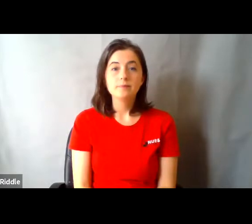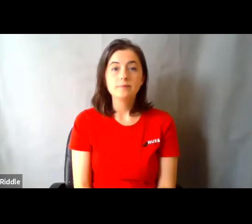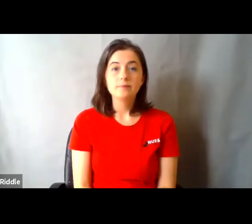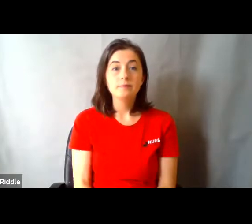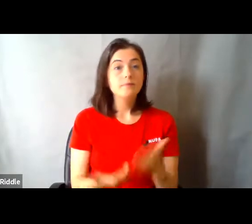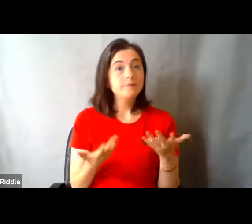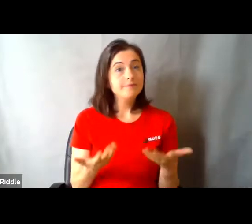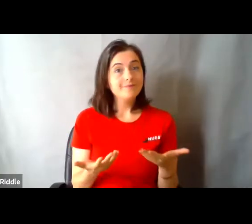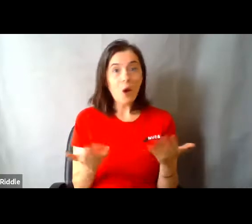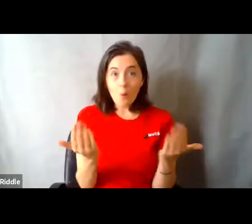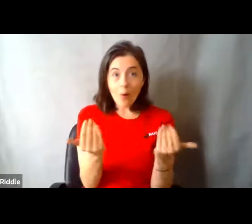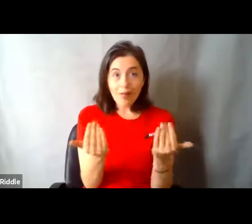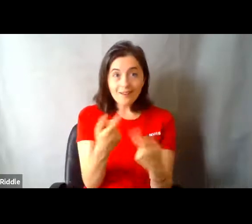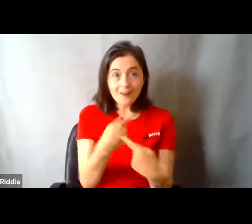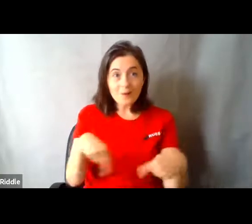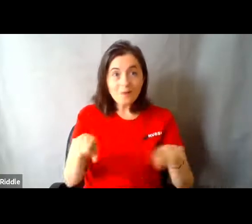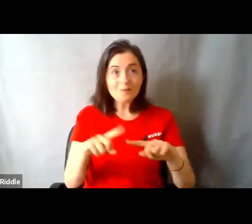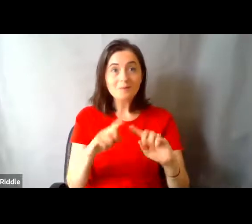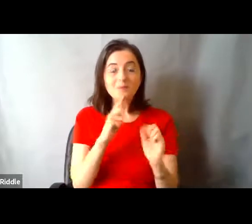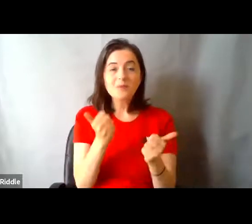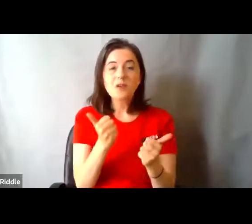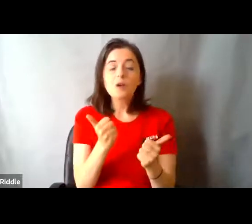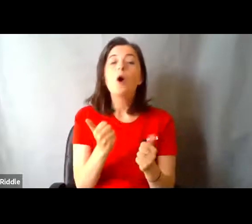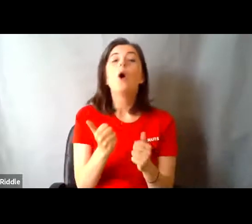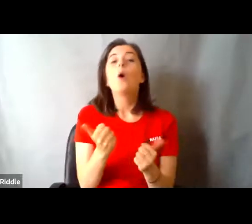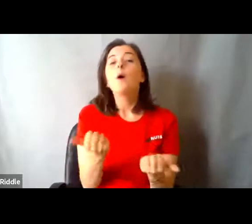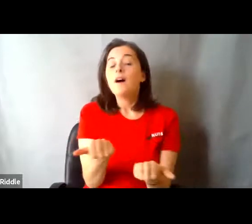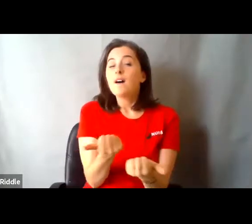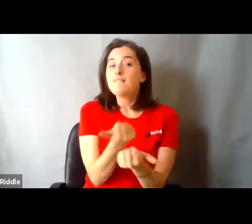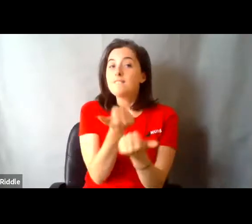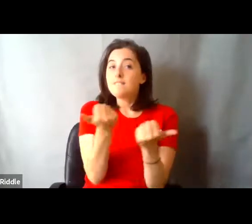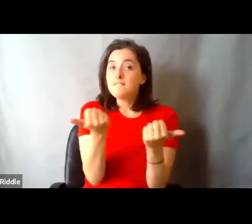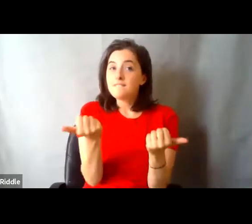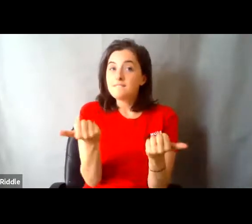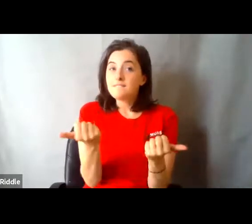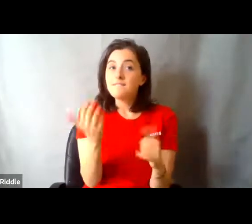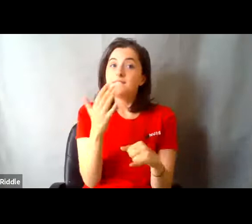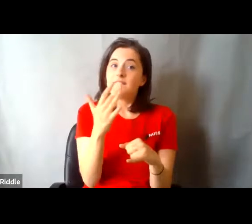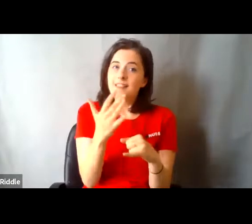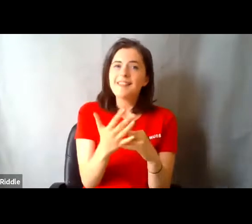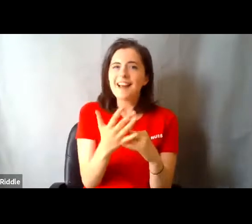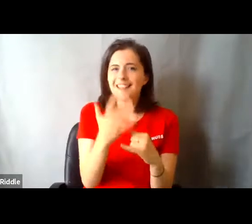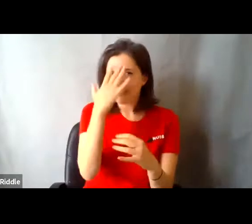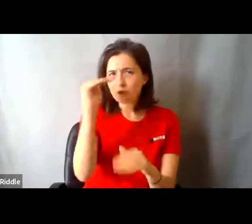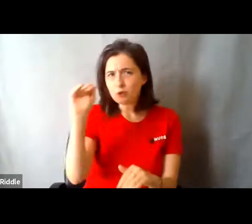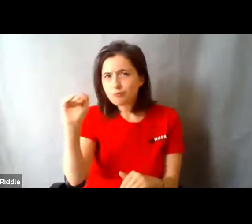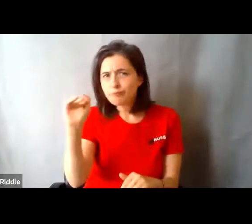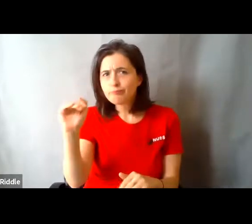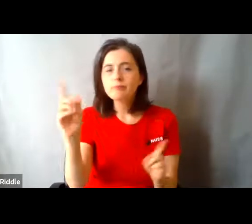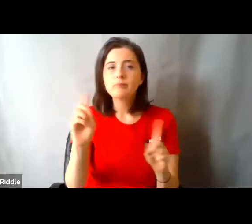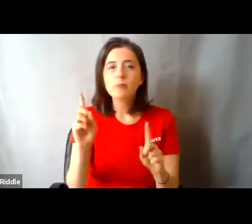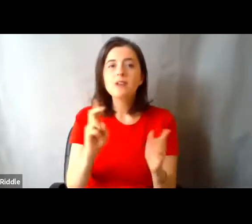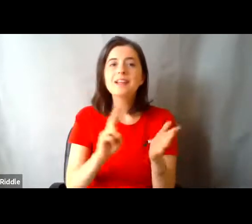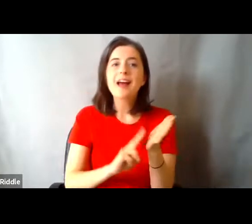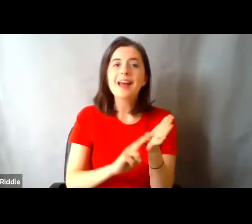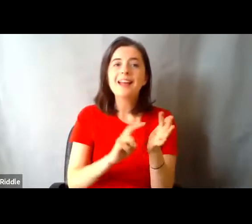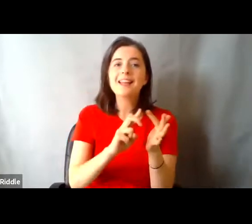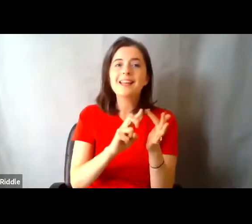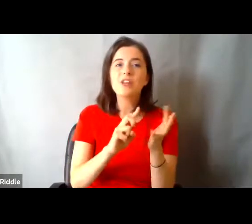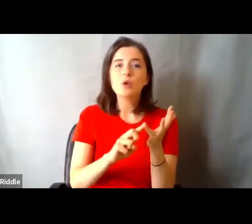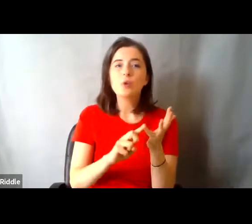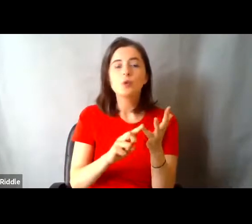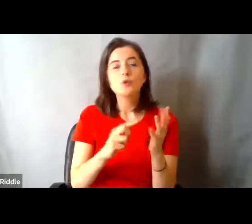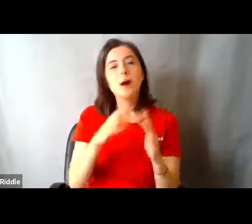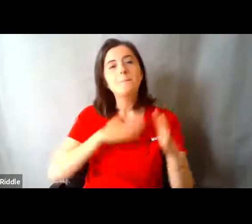So welcome everybody. One final reminder of the NEU's behaviour statement, which is posted in the chat, but it's very,